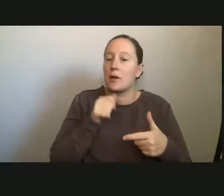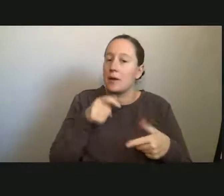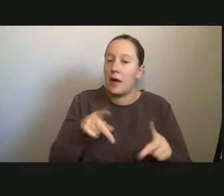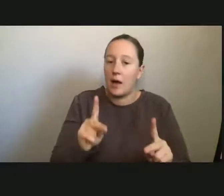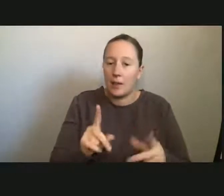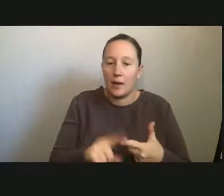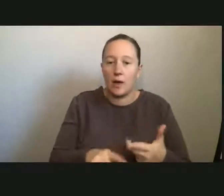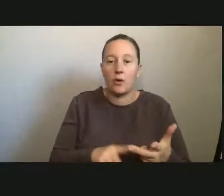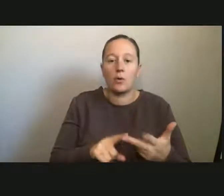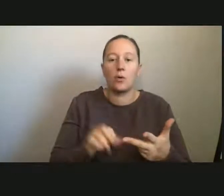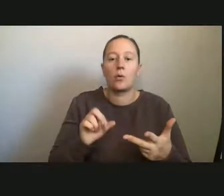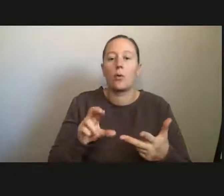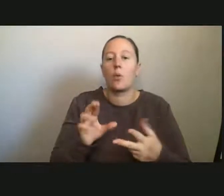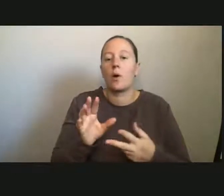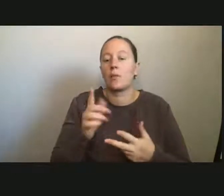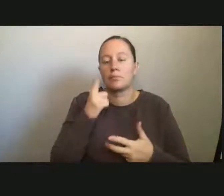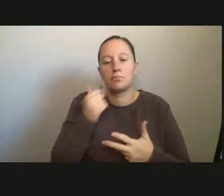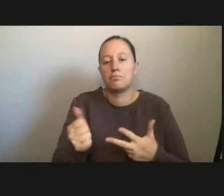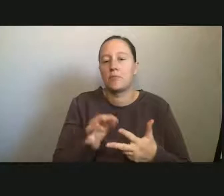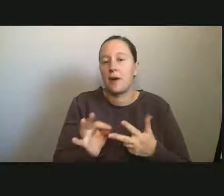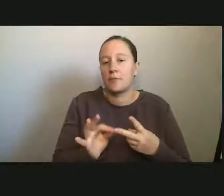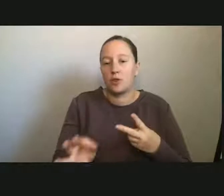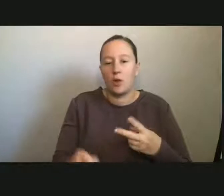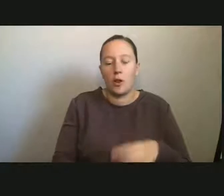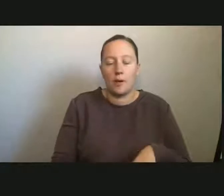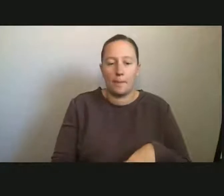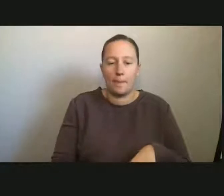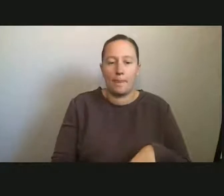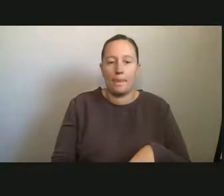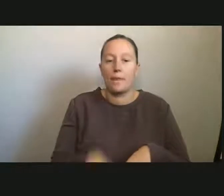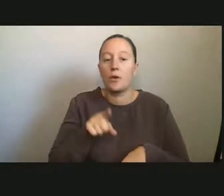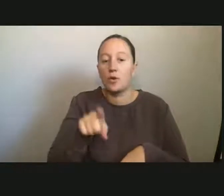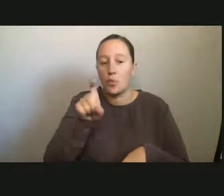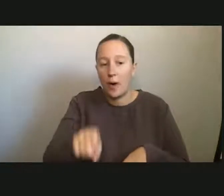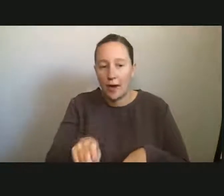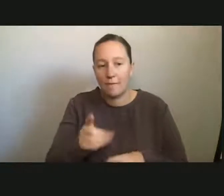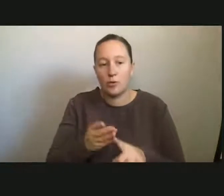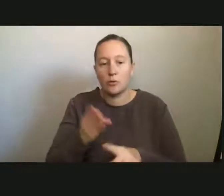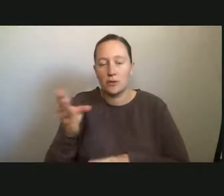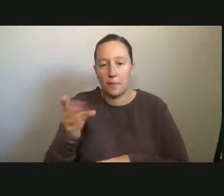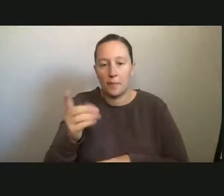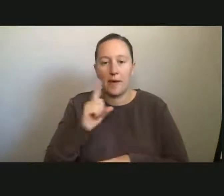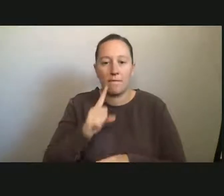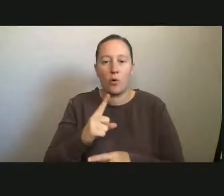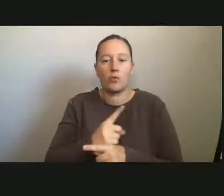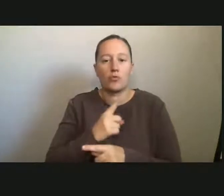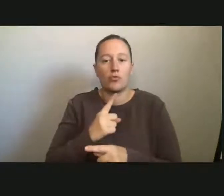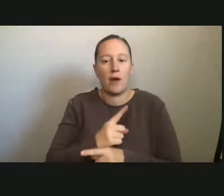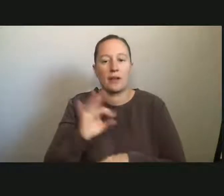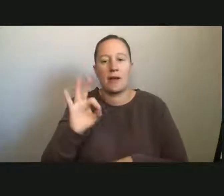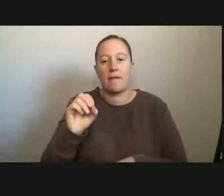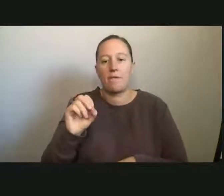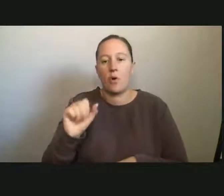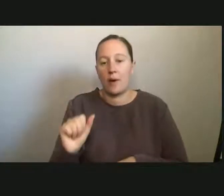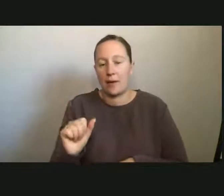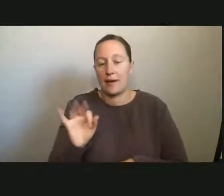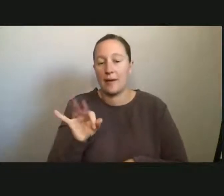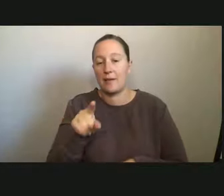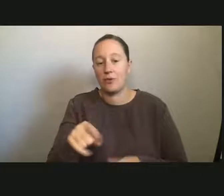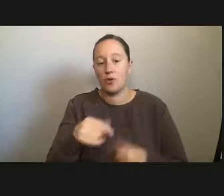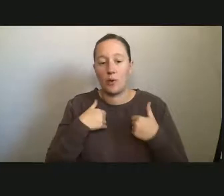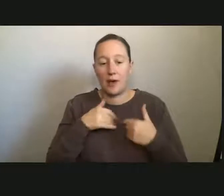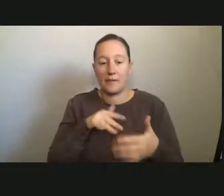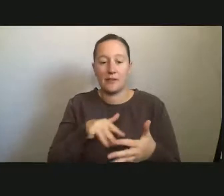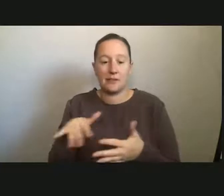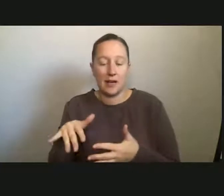or clinical trial optional. And you have to submit to the correct FOA. If you have a study that is